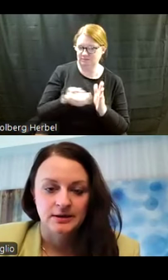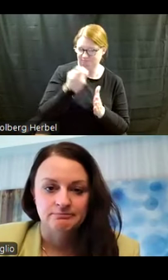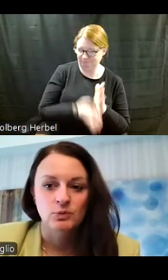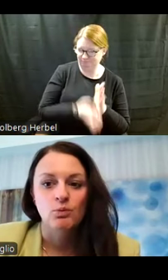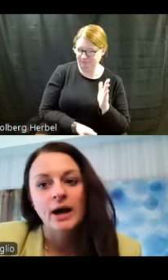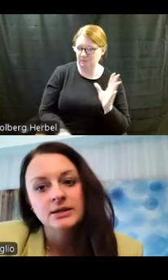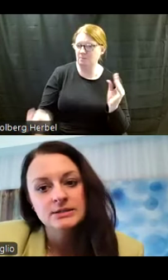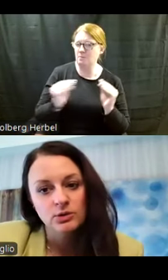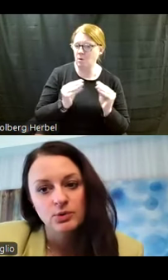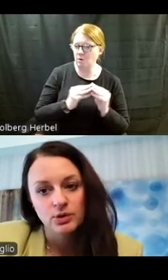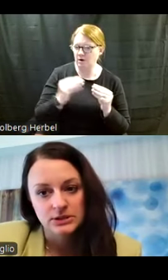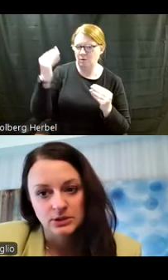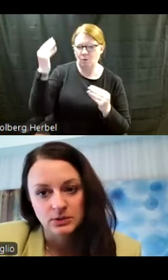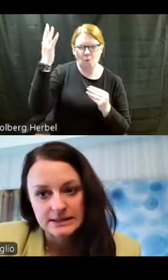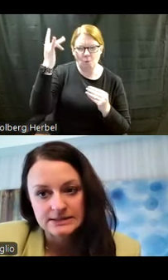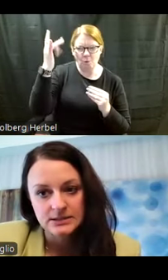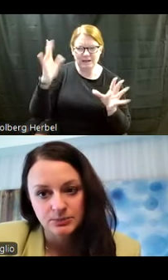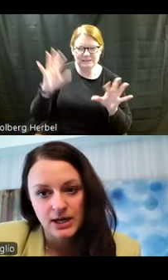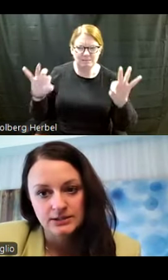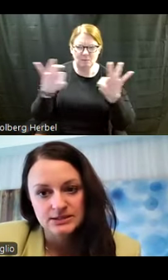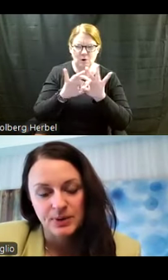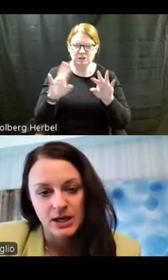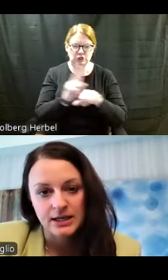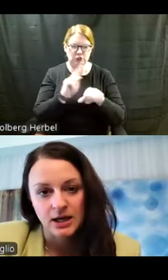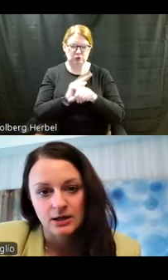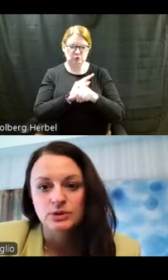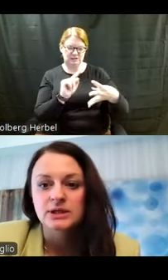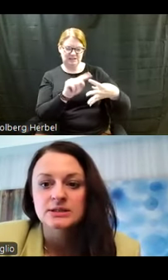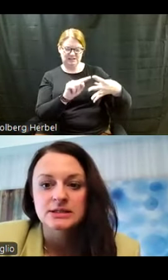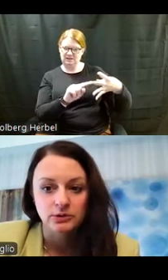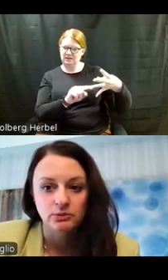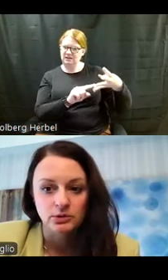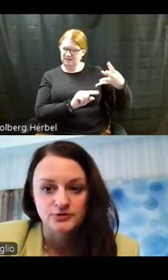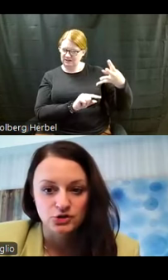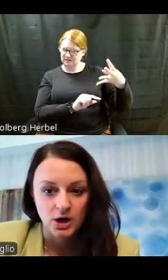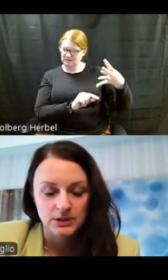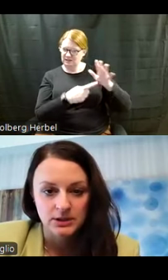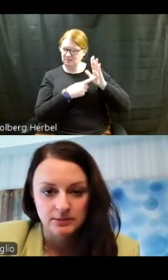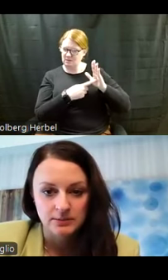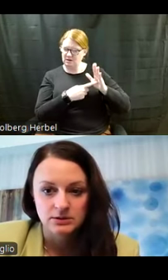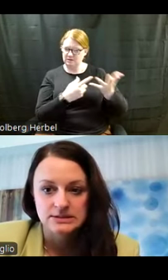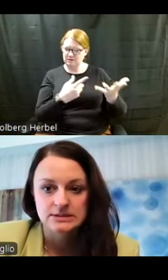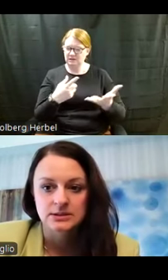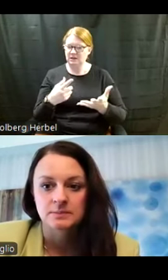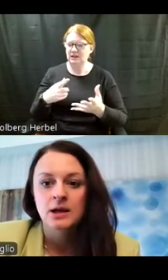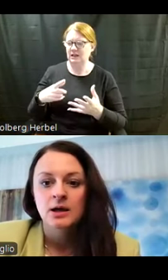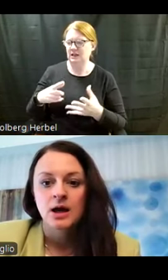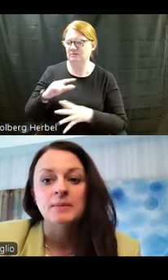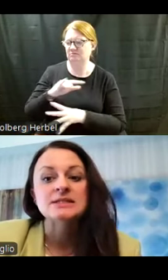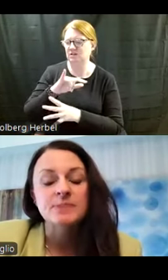understanding why it is so important to utilize these in practice by really considering the role of trauma in the medical